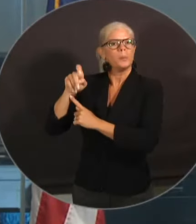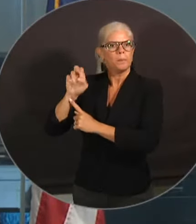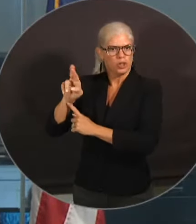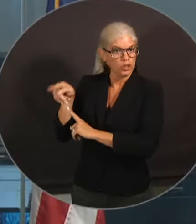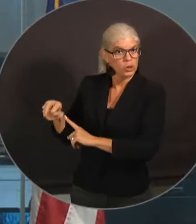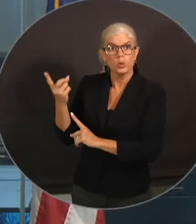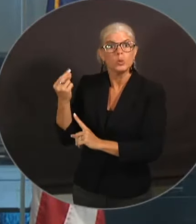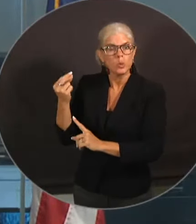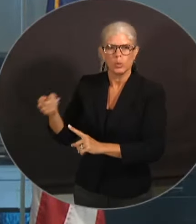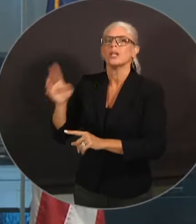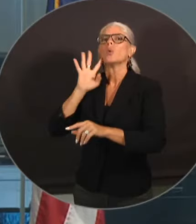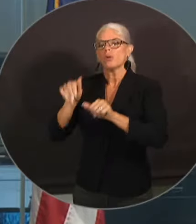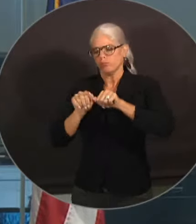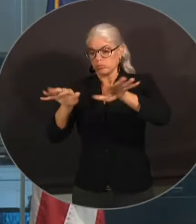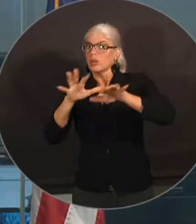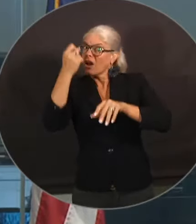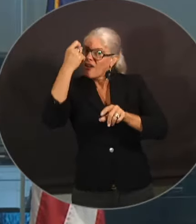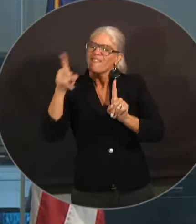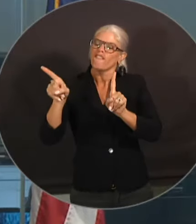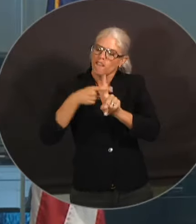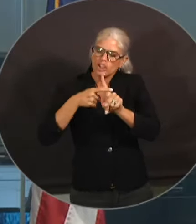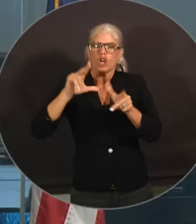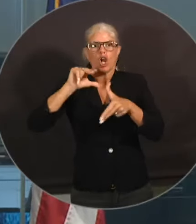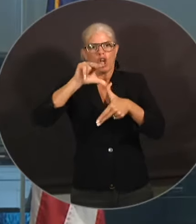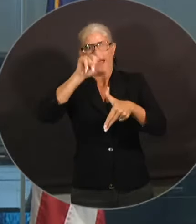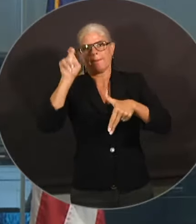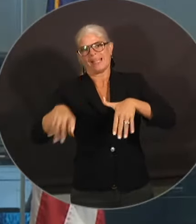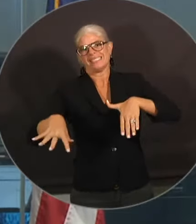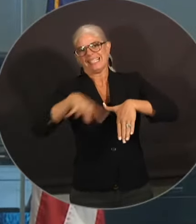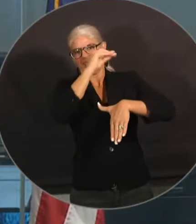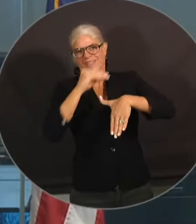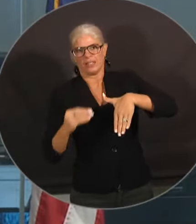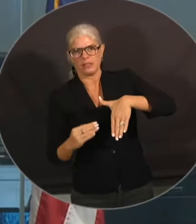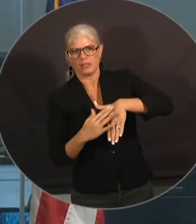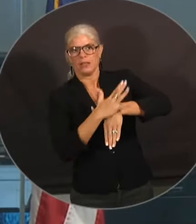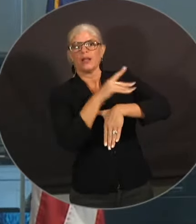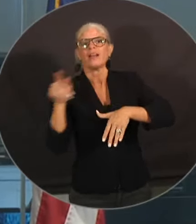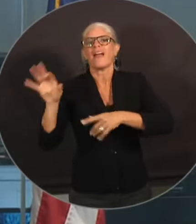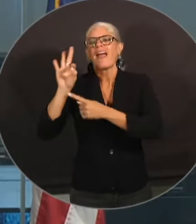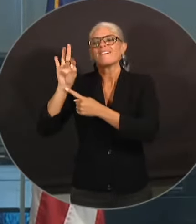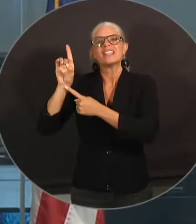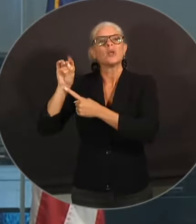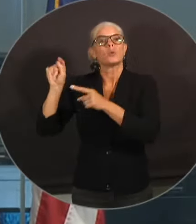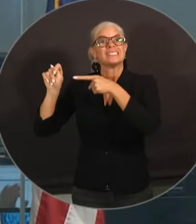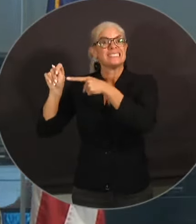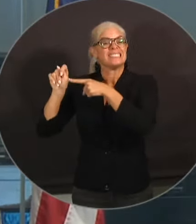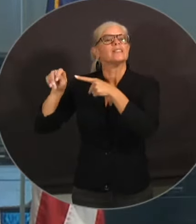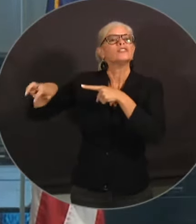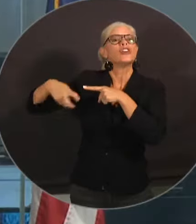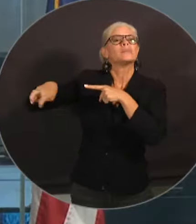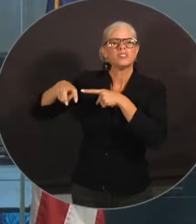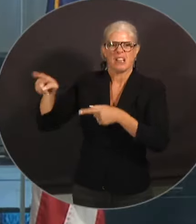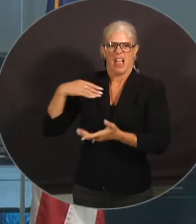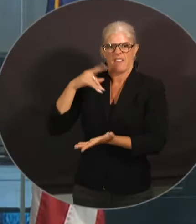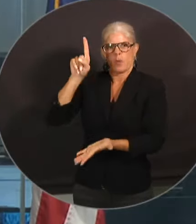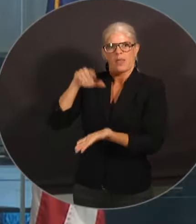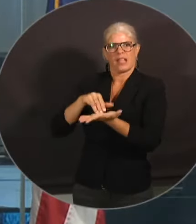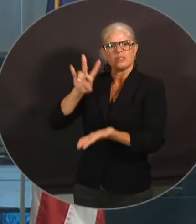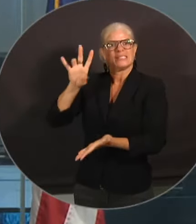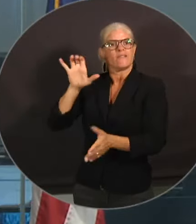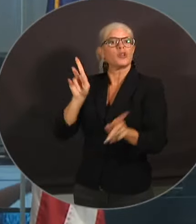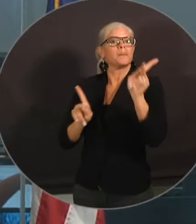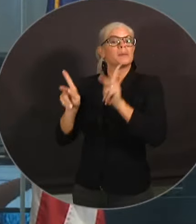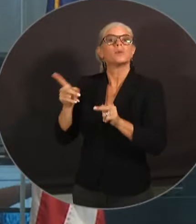the storm. Florida Department of Transportation has 1,700 of its members that are working on preparing